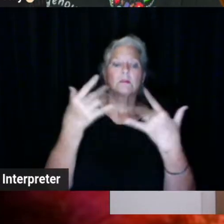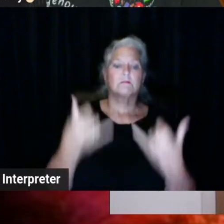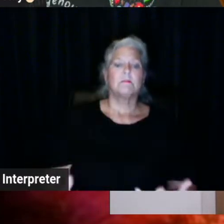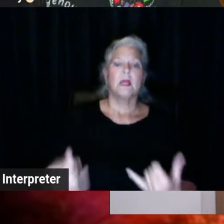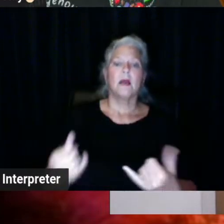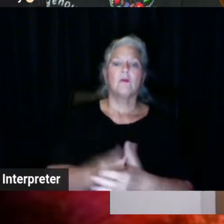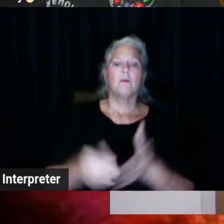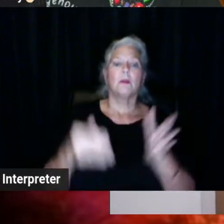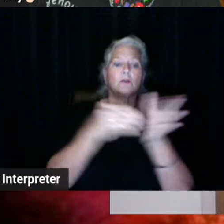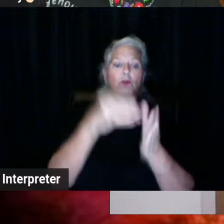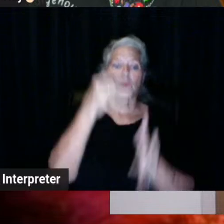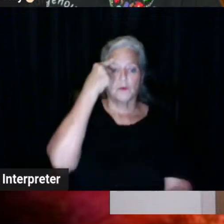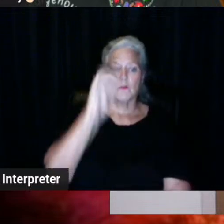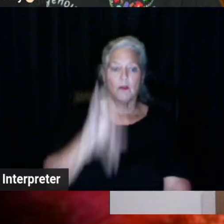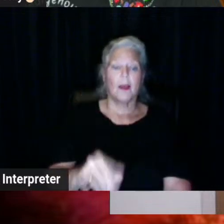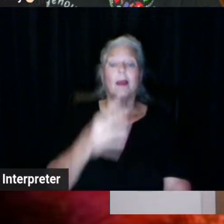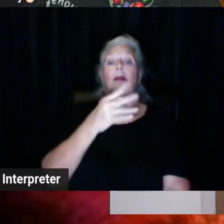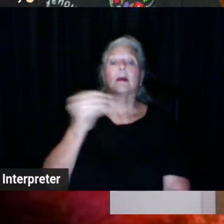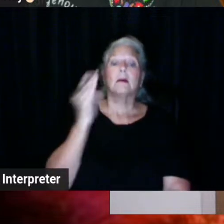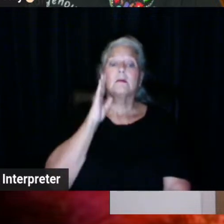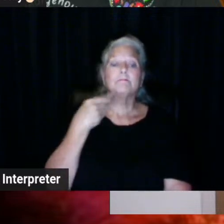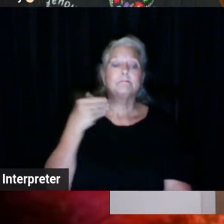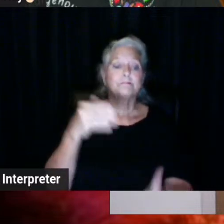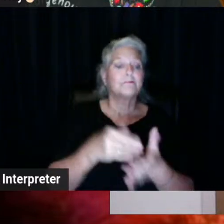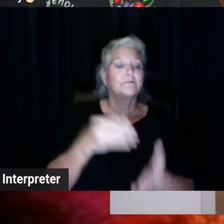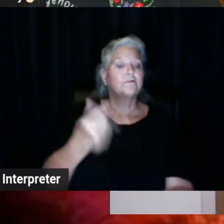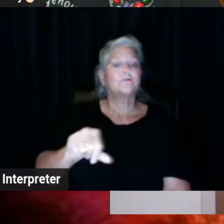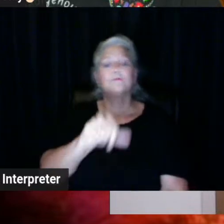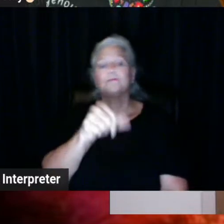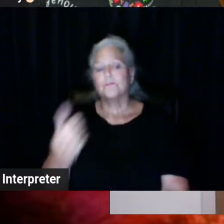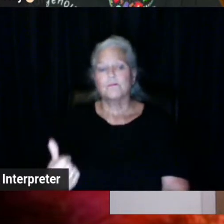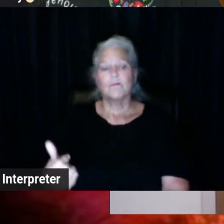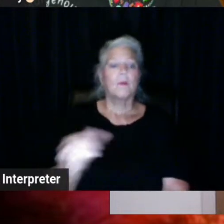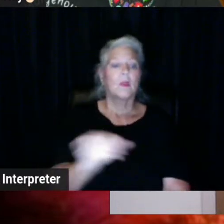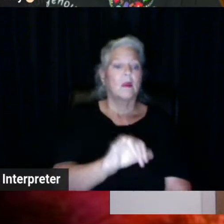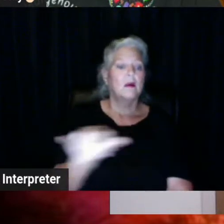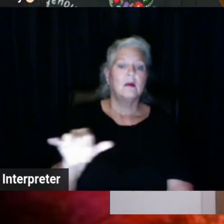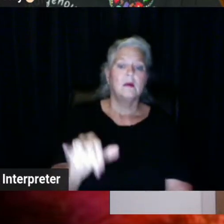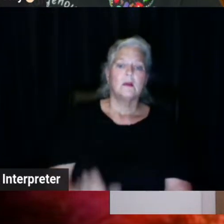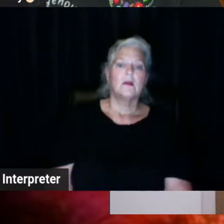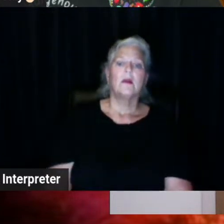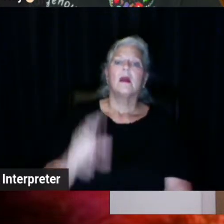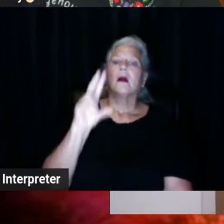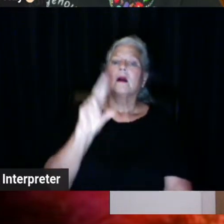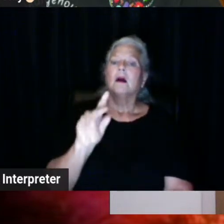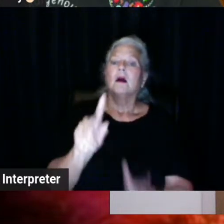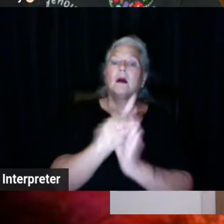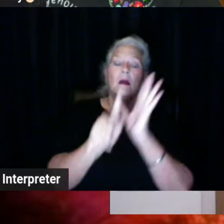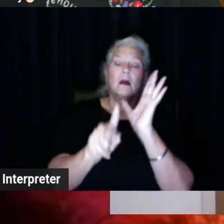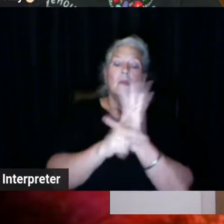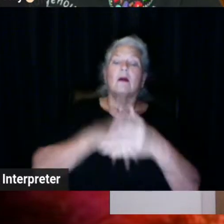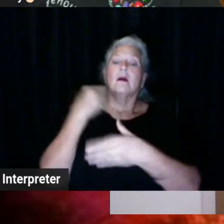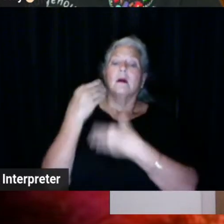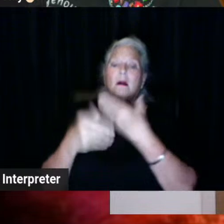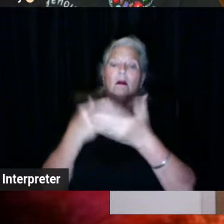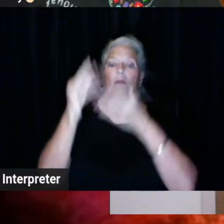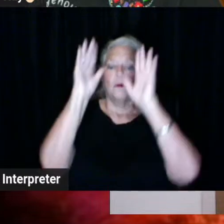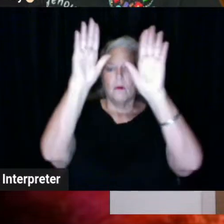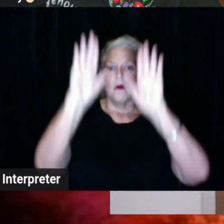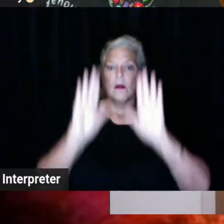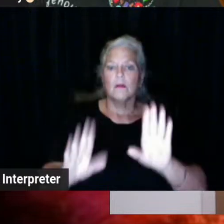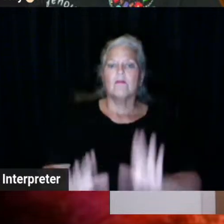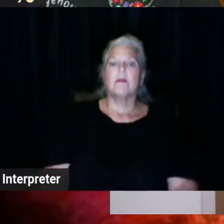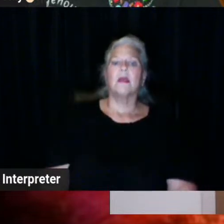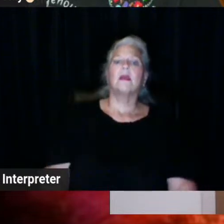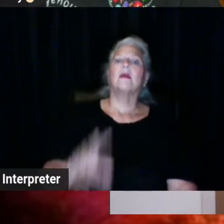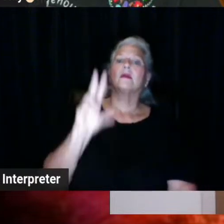going to get sued for all these other cases as well. Policies and procedures are great, but there's no consequences when they're not followed. Just rhetoric that we'll